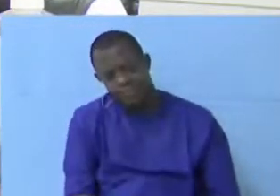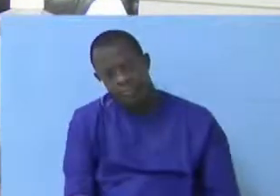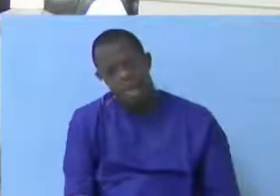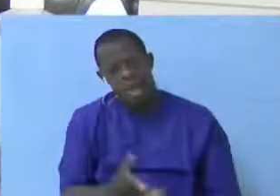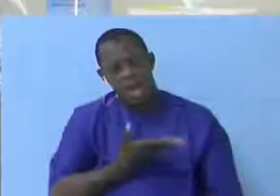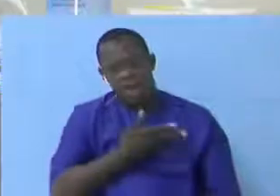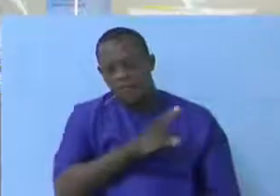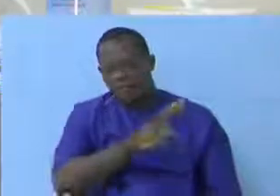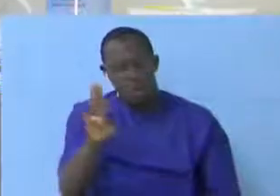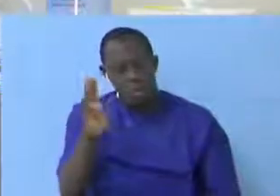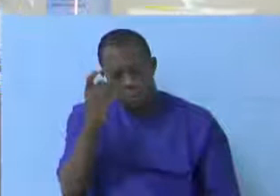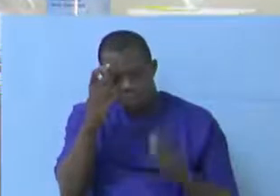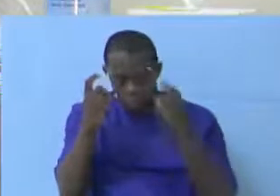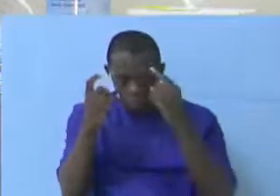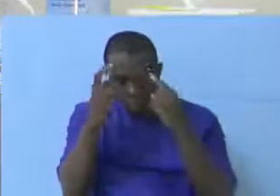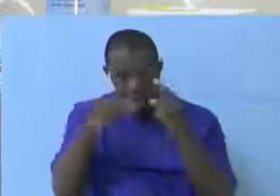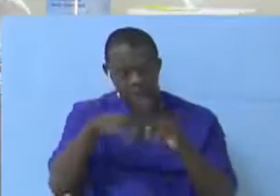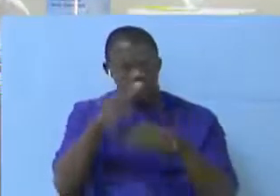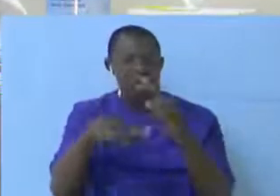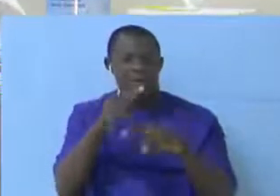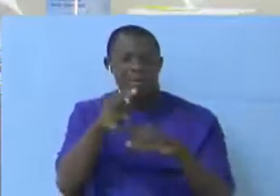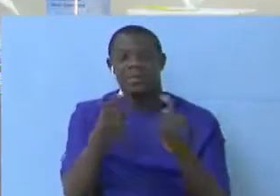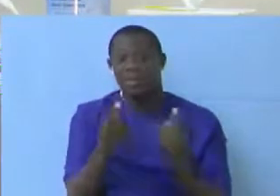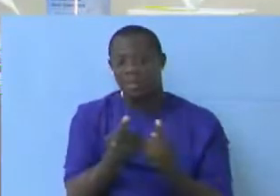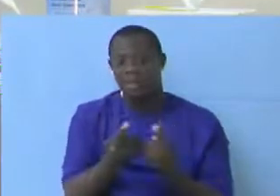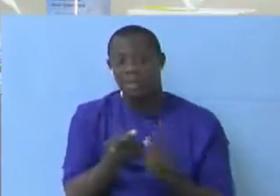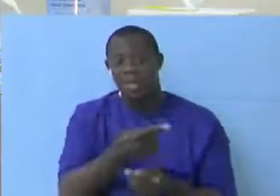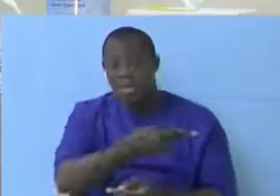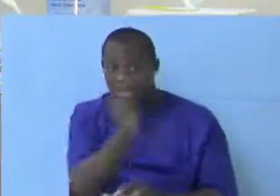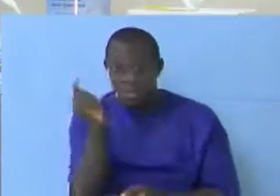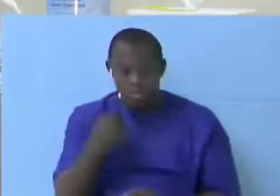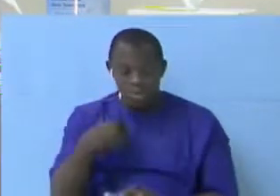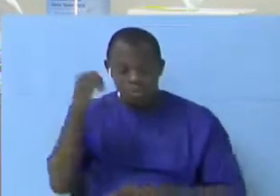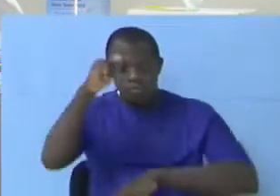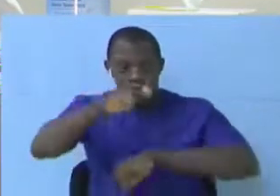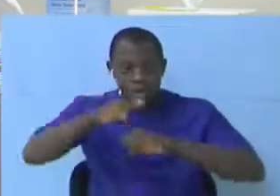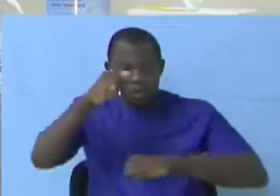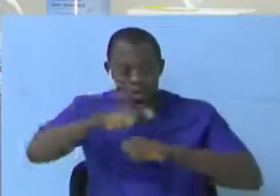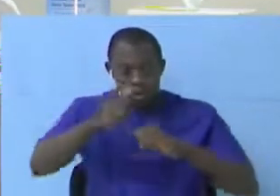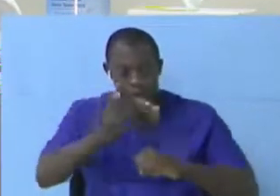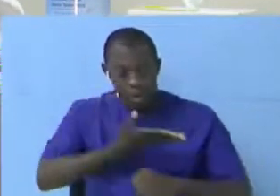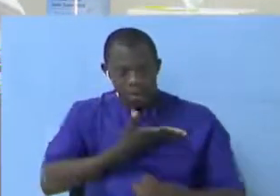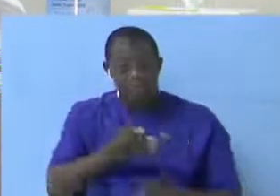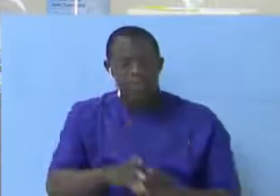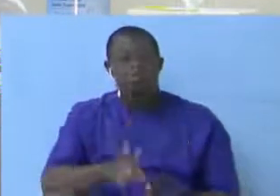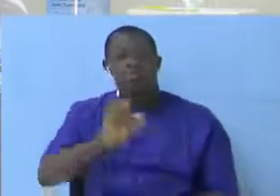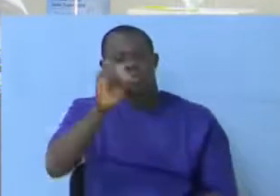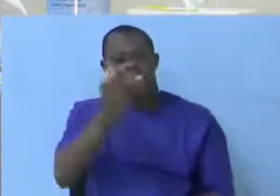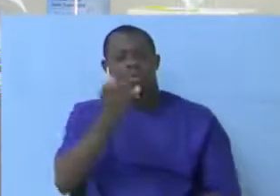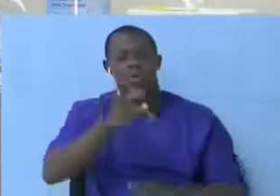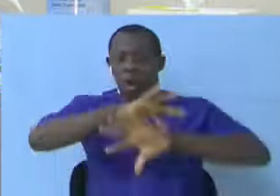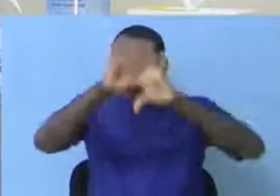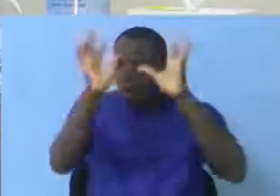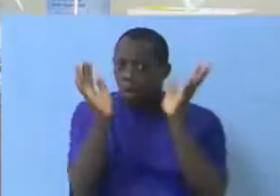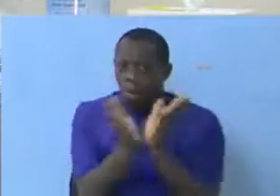Without a doubt. These people were tortured. They were. By all of you.